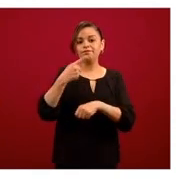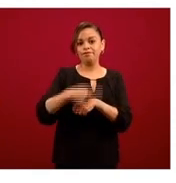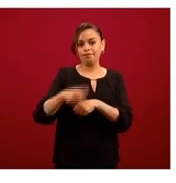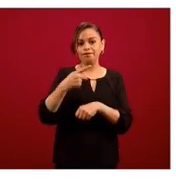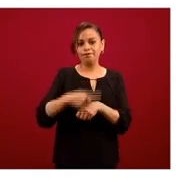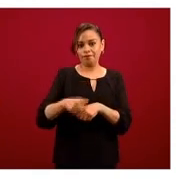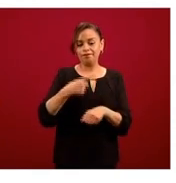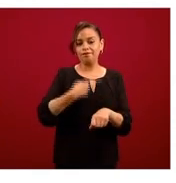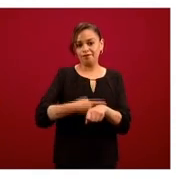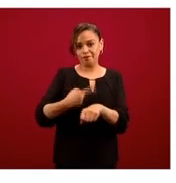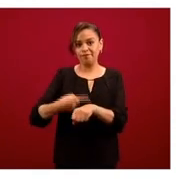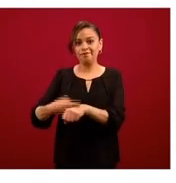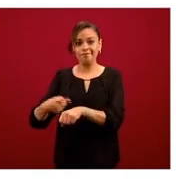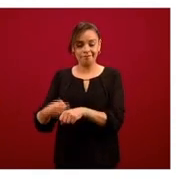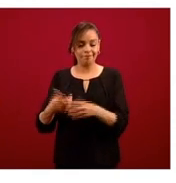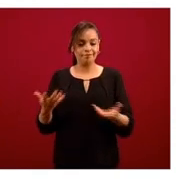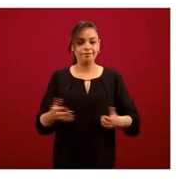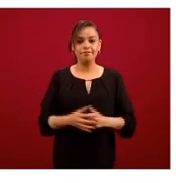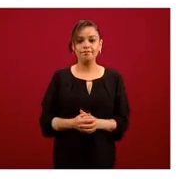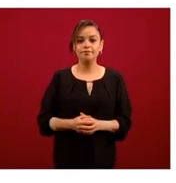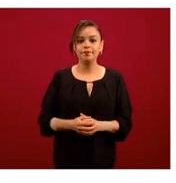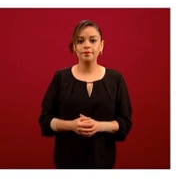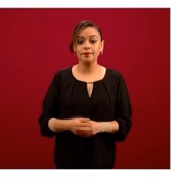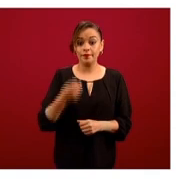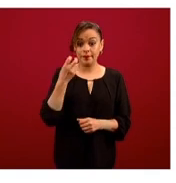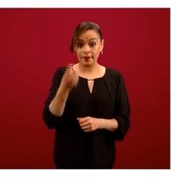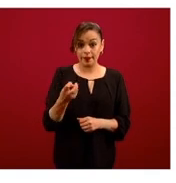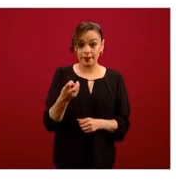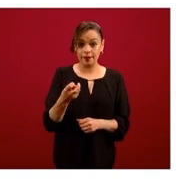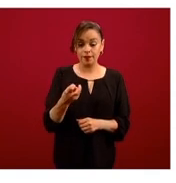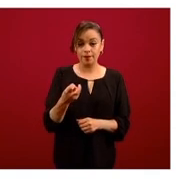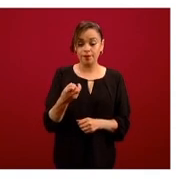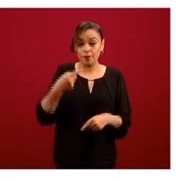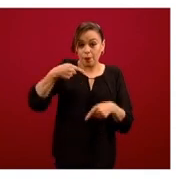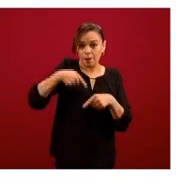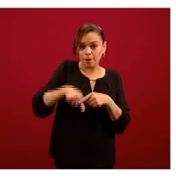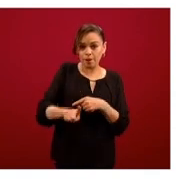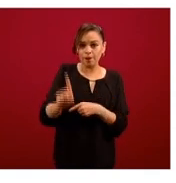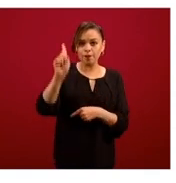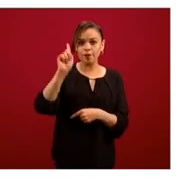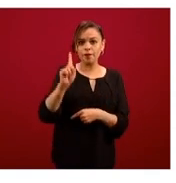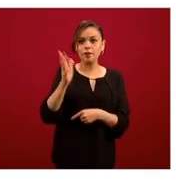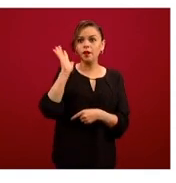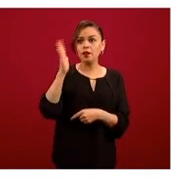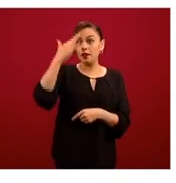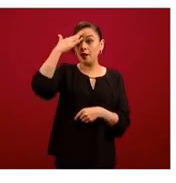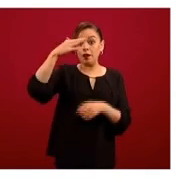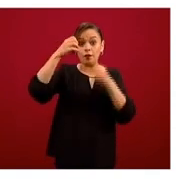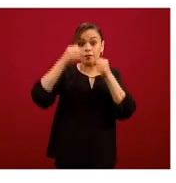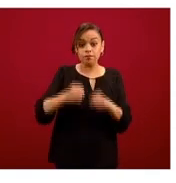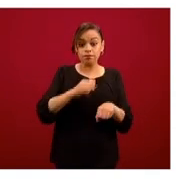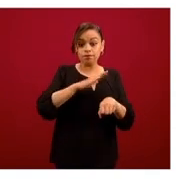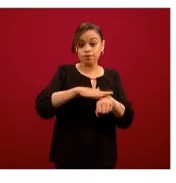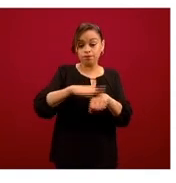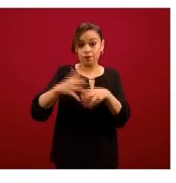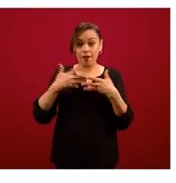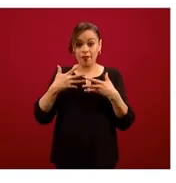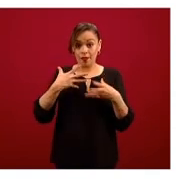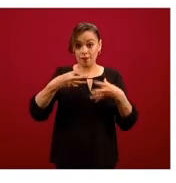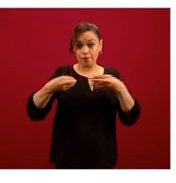because the evidence has shown the necessity of studying this phenomenon. And all of these